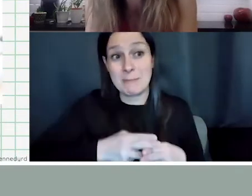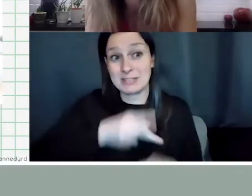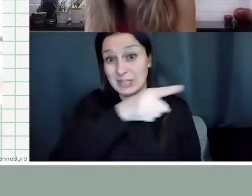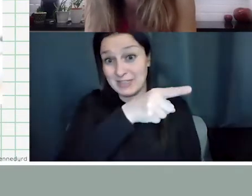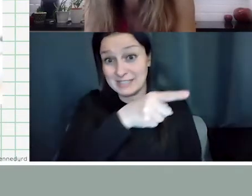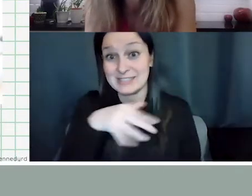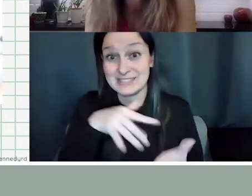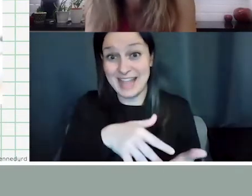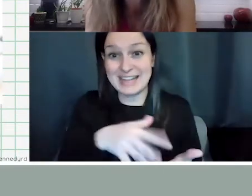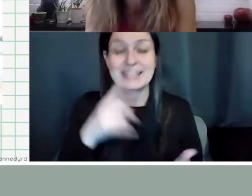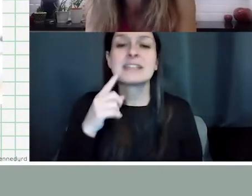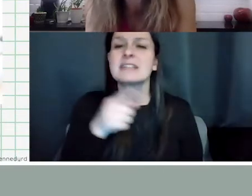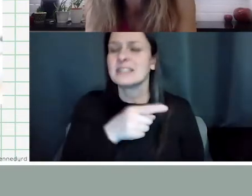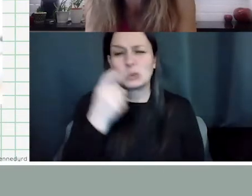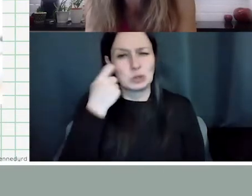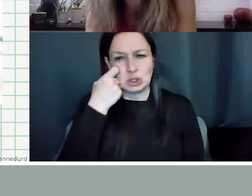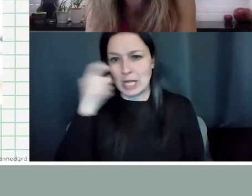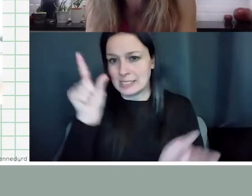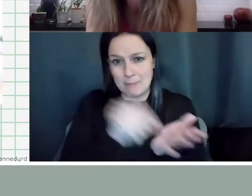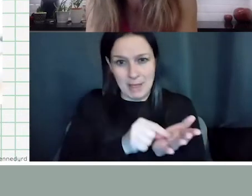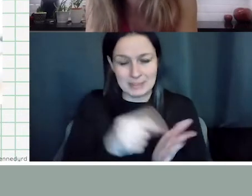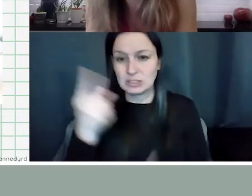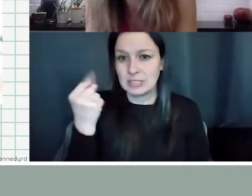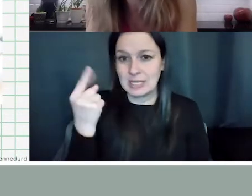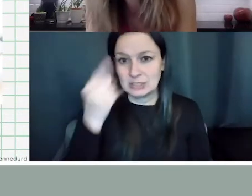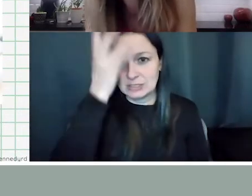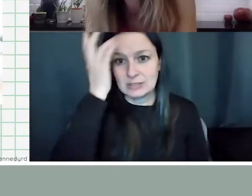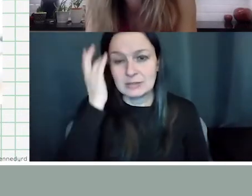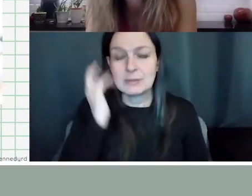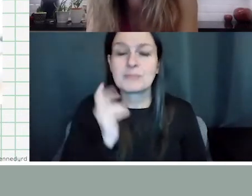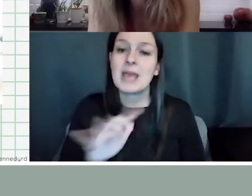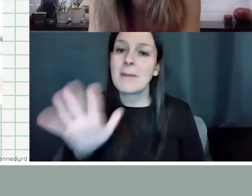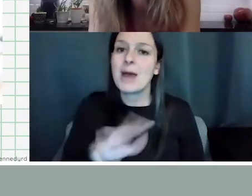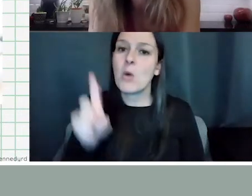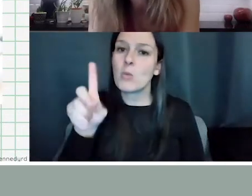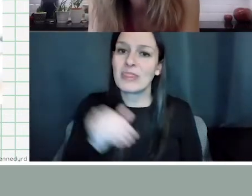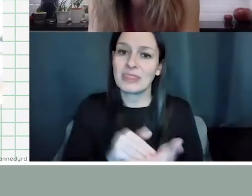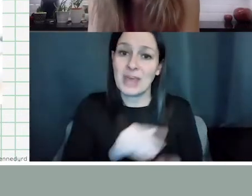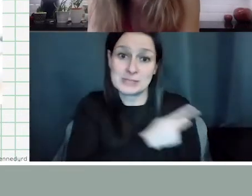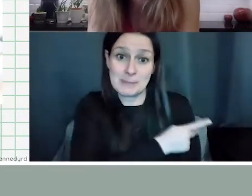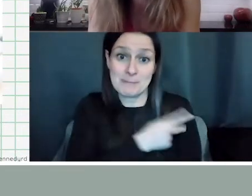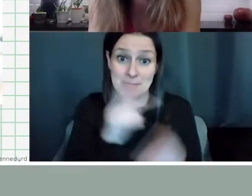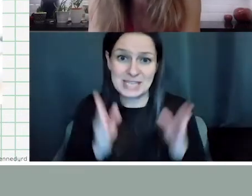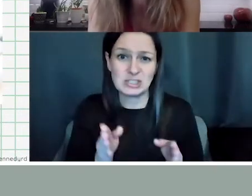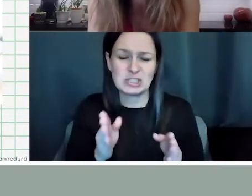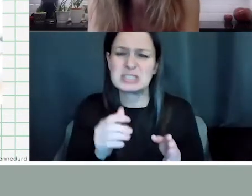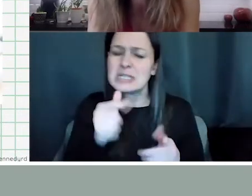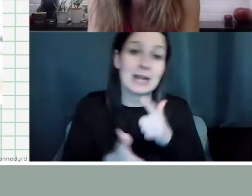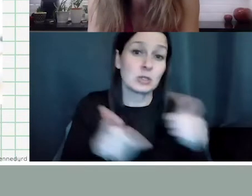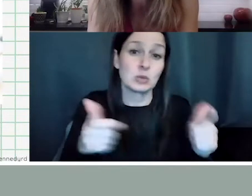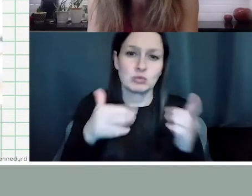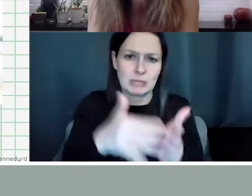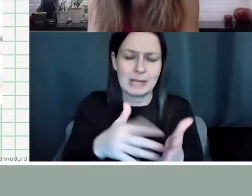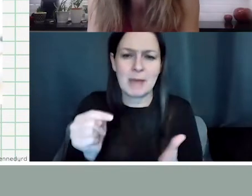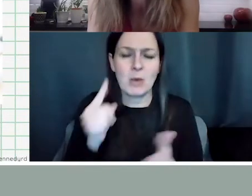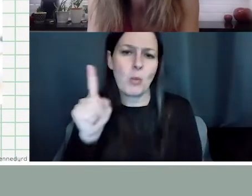again, this was just published last year. We're about 1,000 patients. So it's not a huge study. But these women were